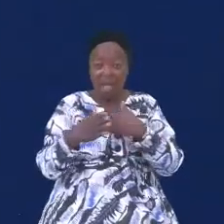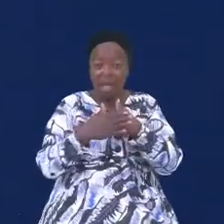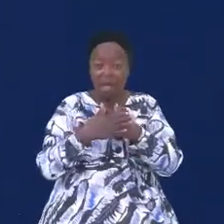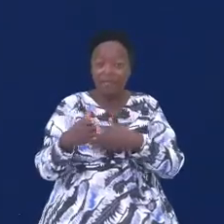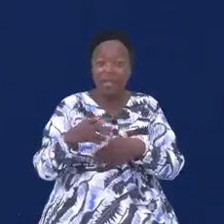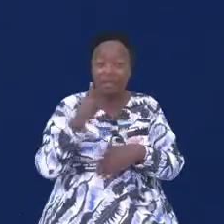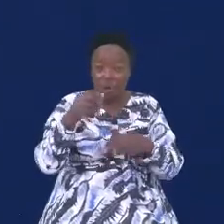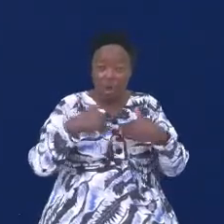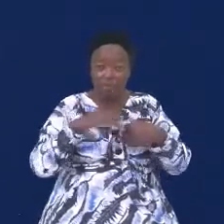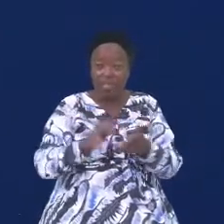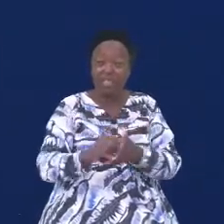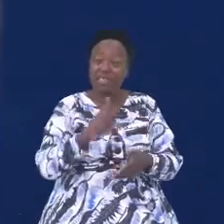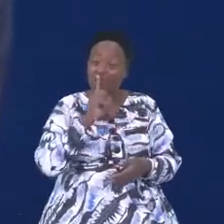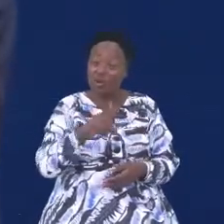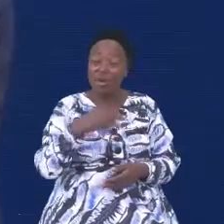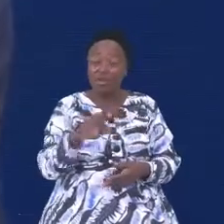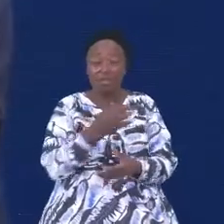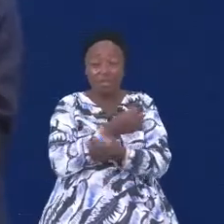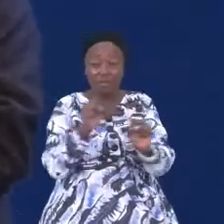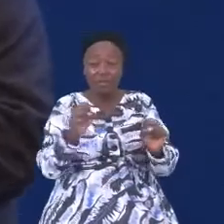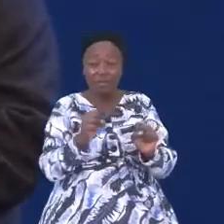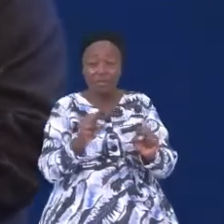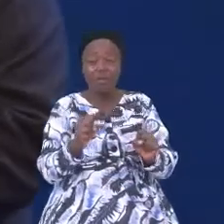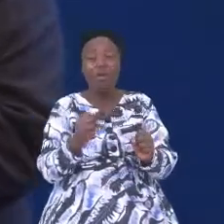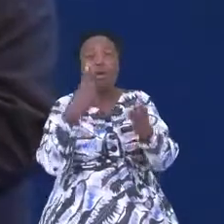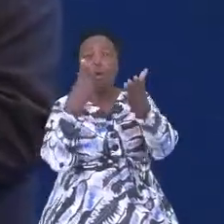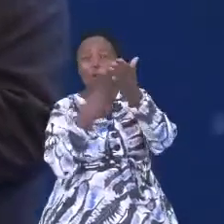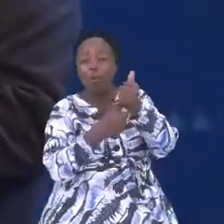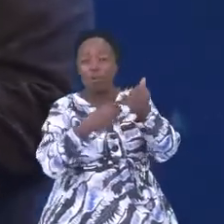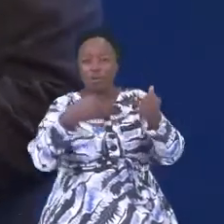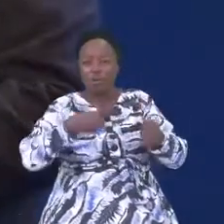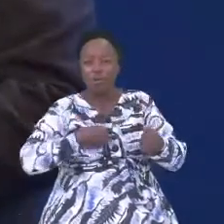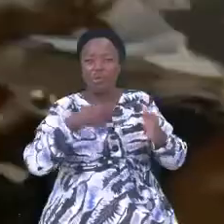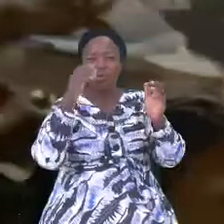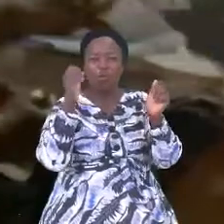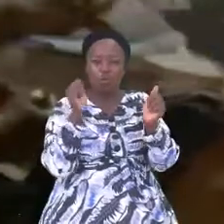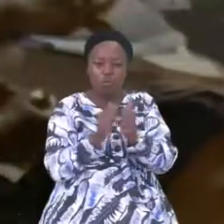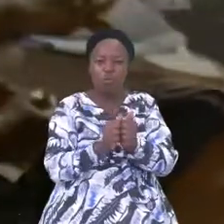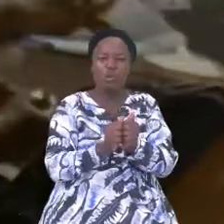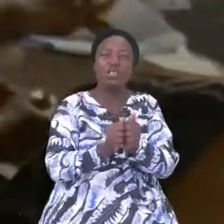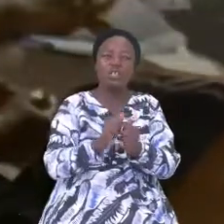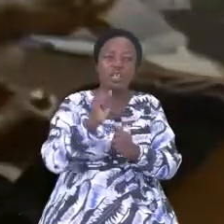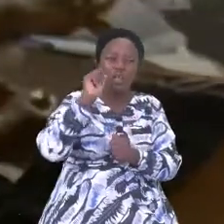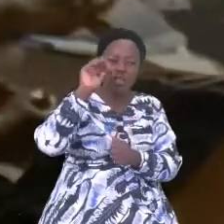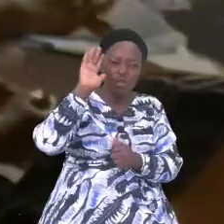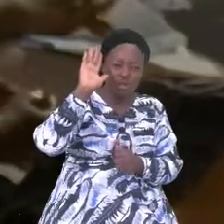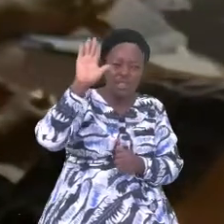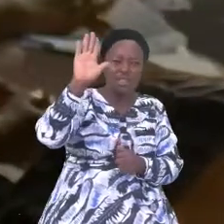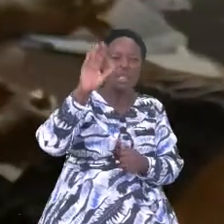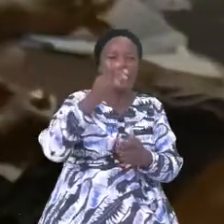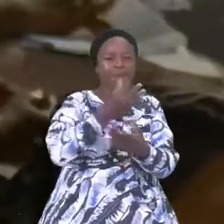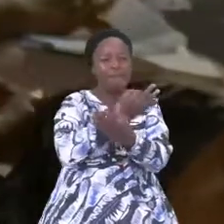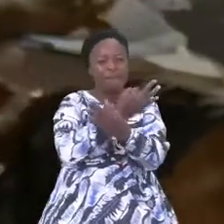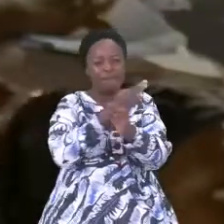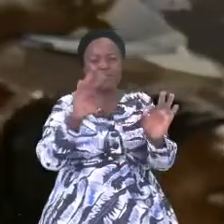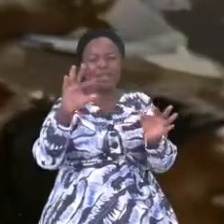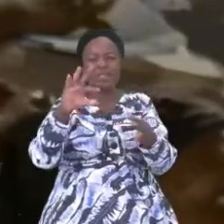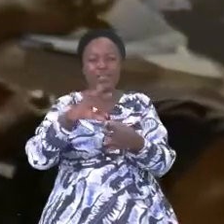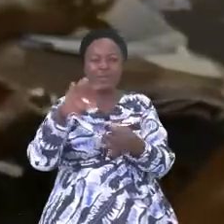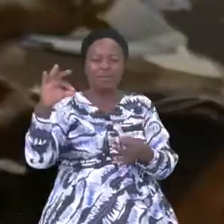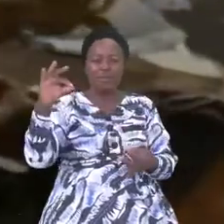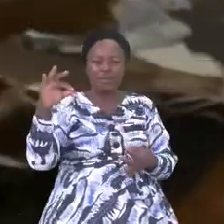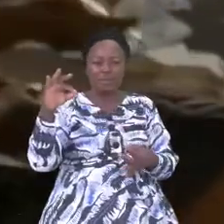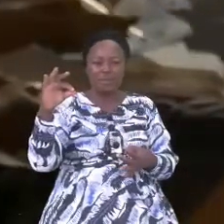that evidence of salvation, uphold me with thy free spirit. Come to number 3 here.